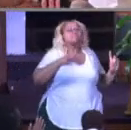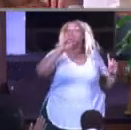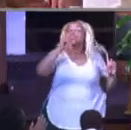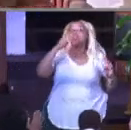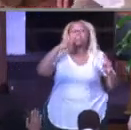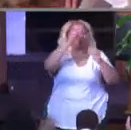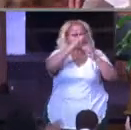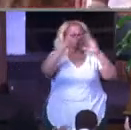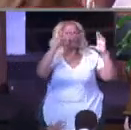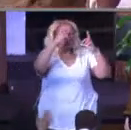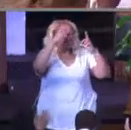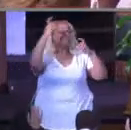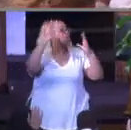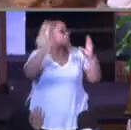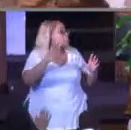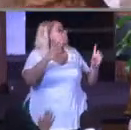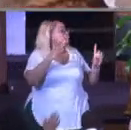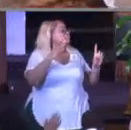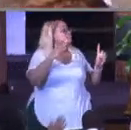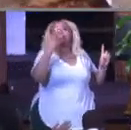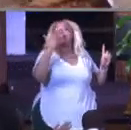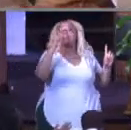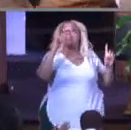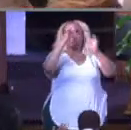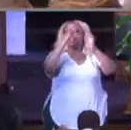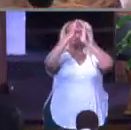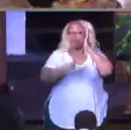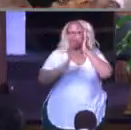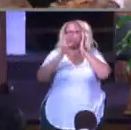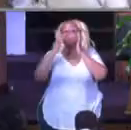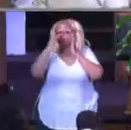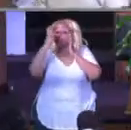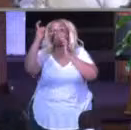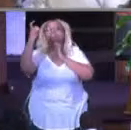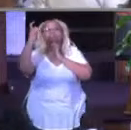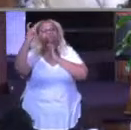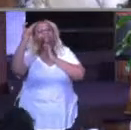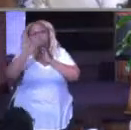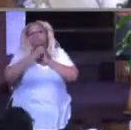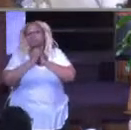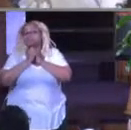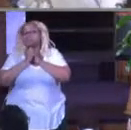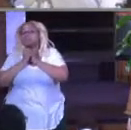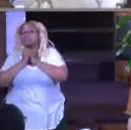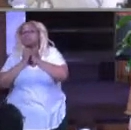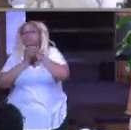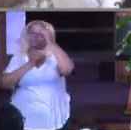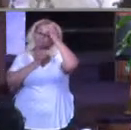Joseph was a dreamer. And he interpreted dreams.